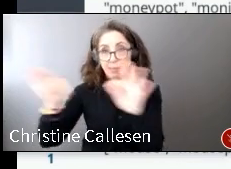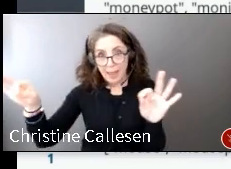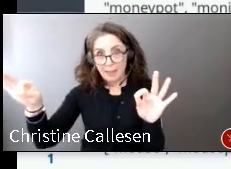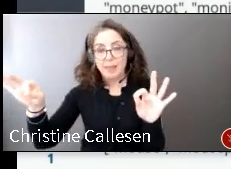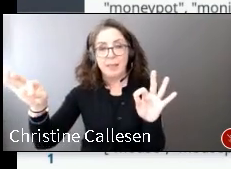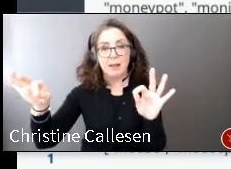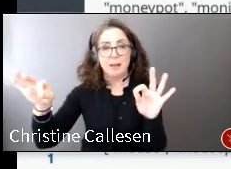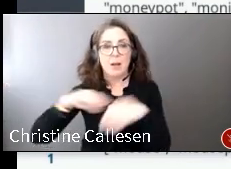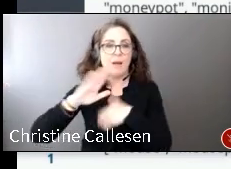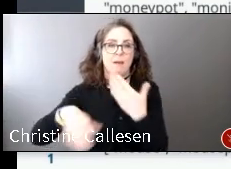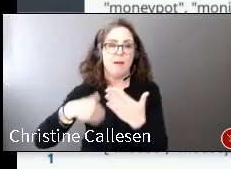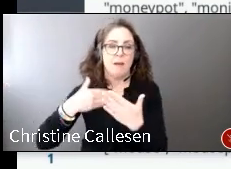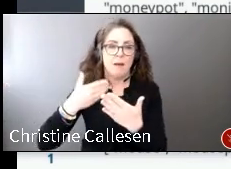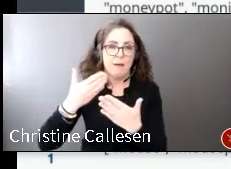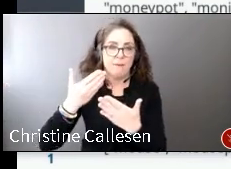2.